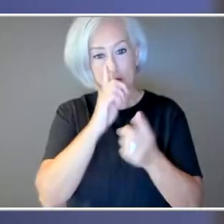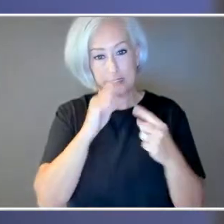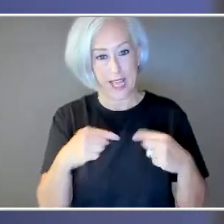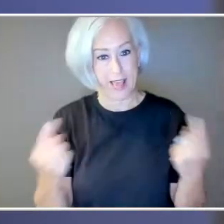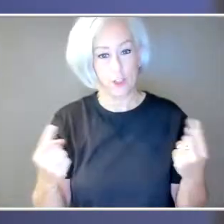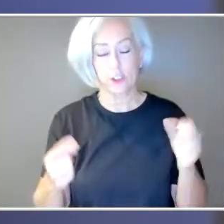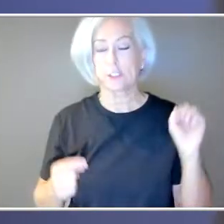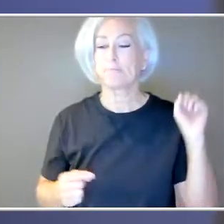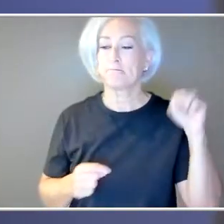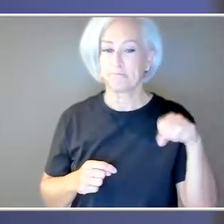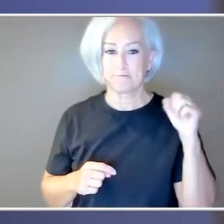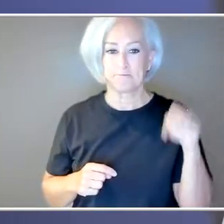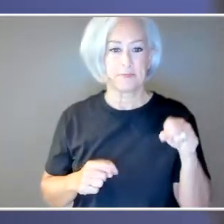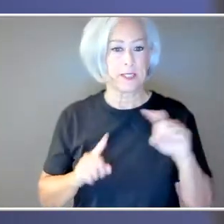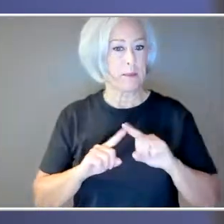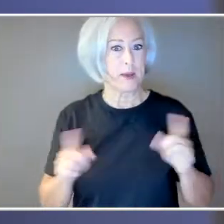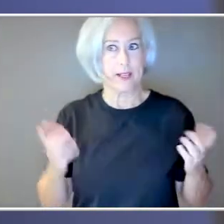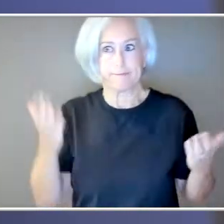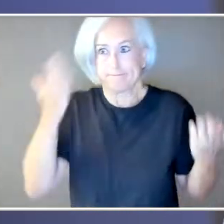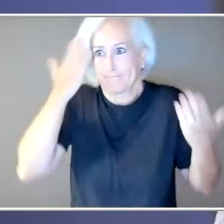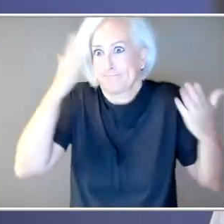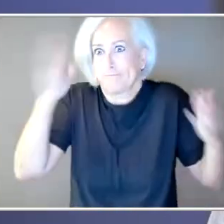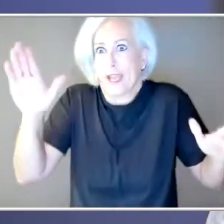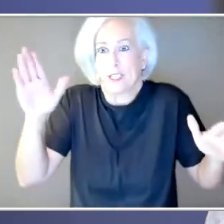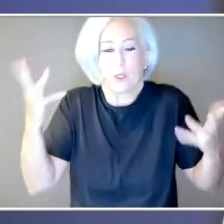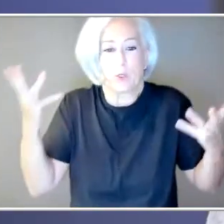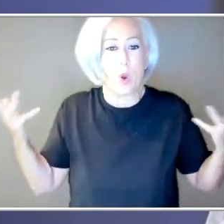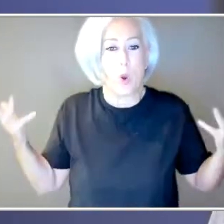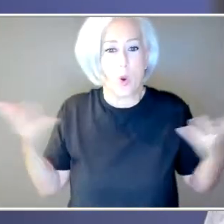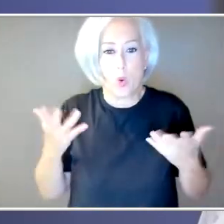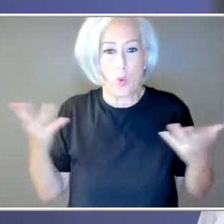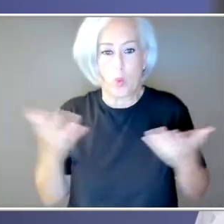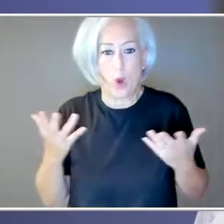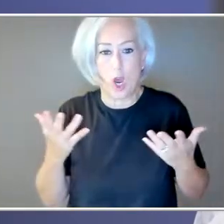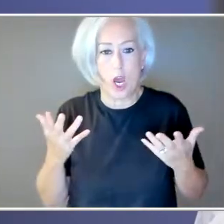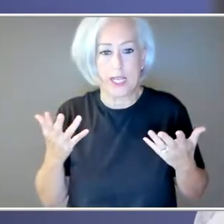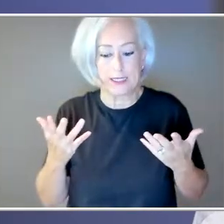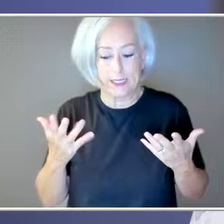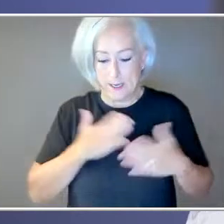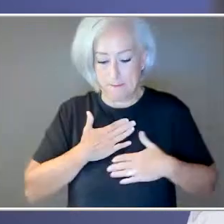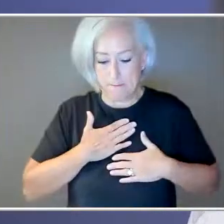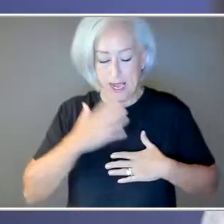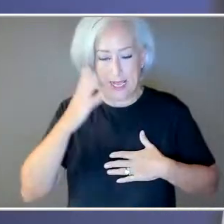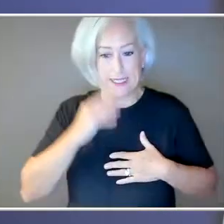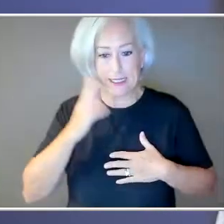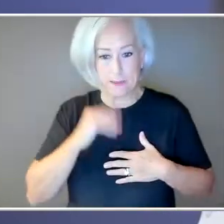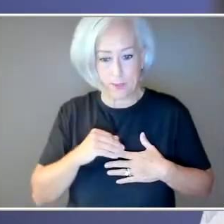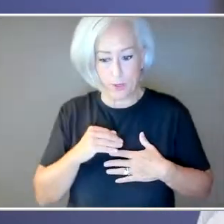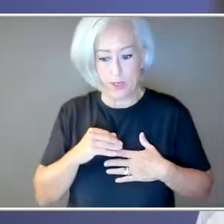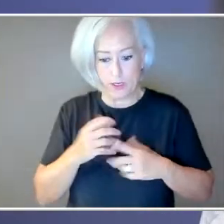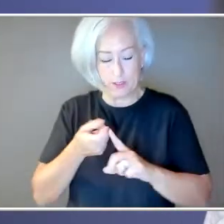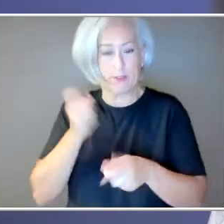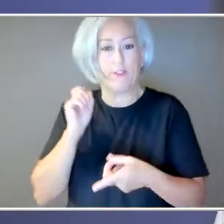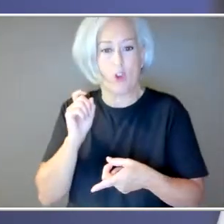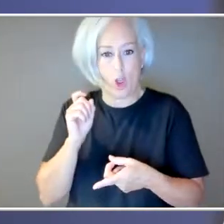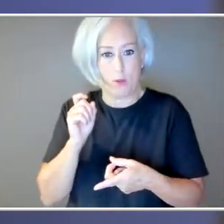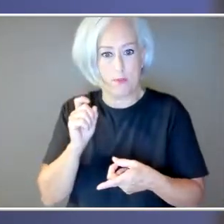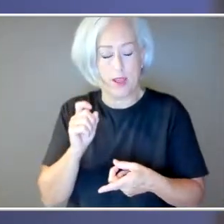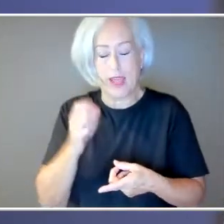I had no idea that's what I was experiencing, that it was the